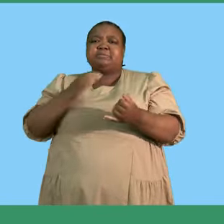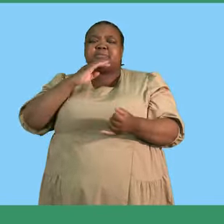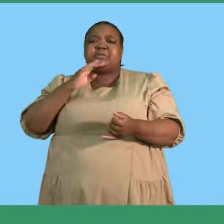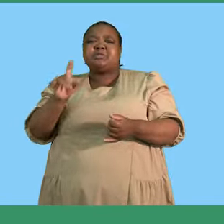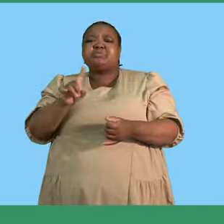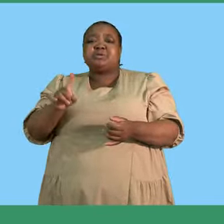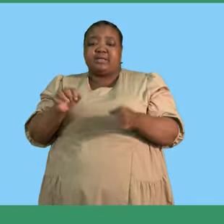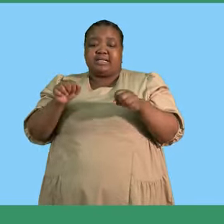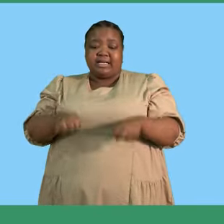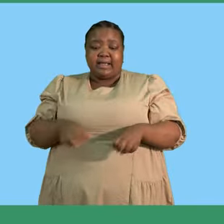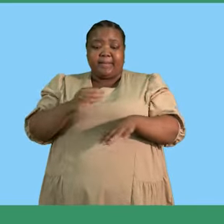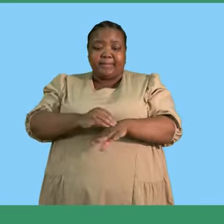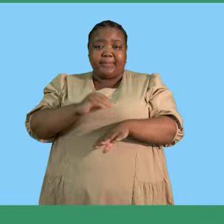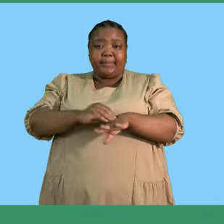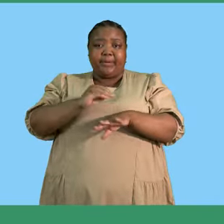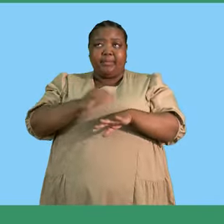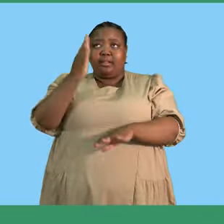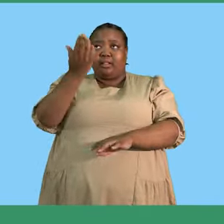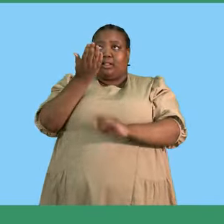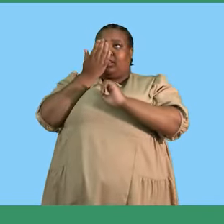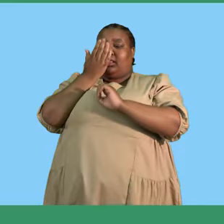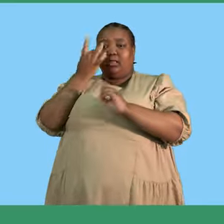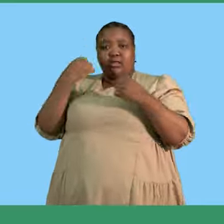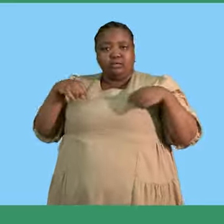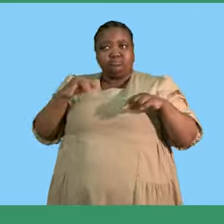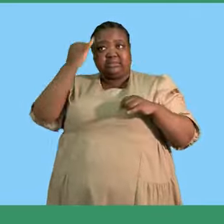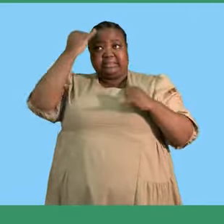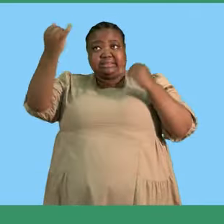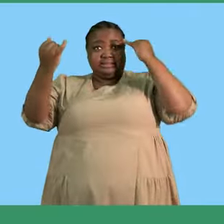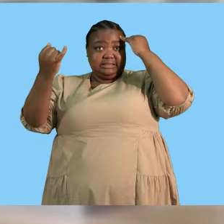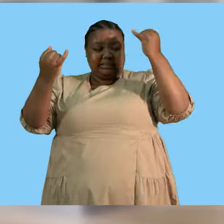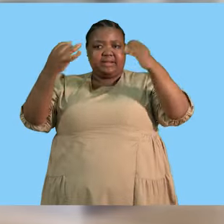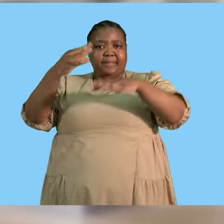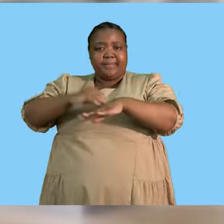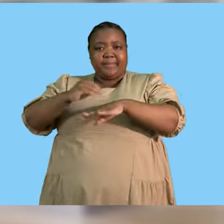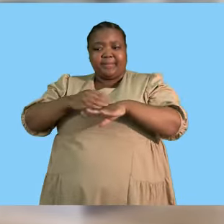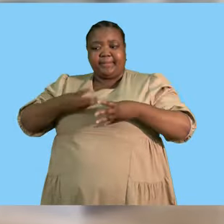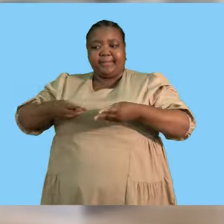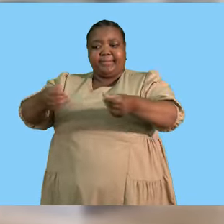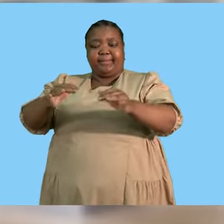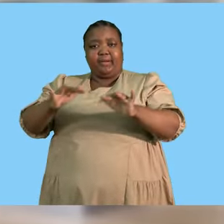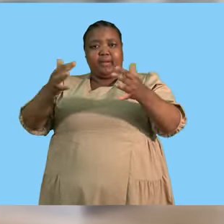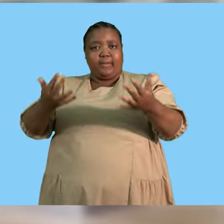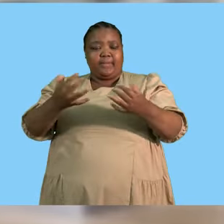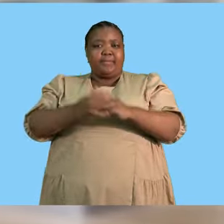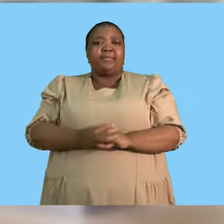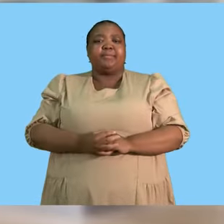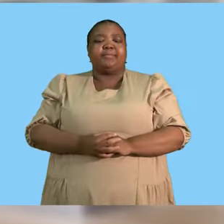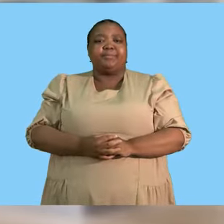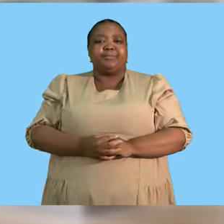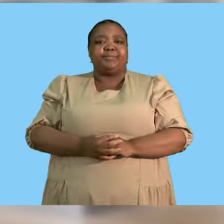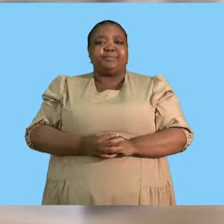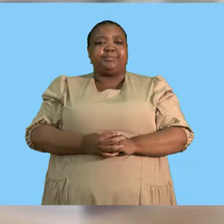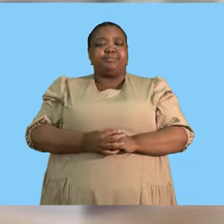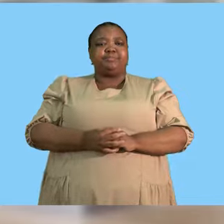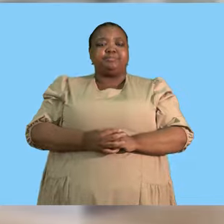having a situation, then we need to look at ways in which we can come up with ideas to solve that particular problem. So